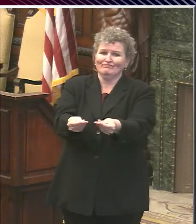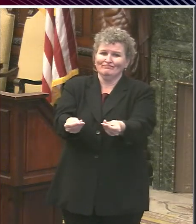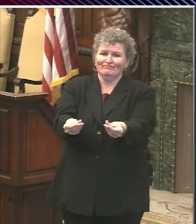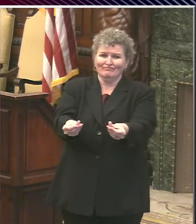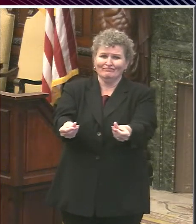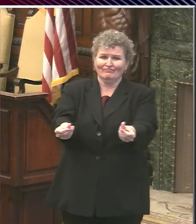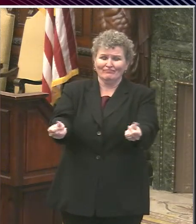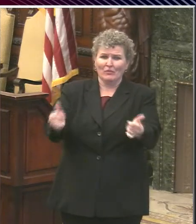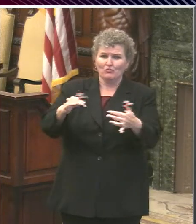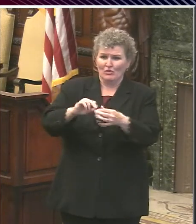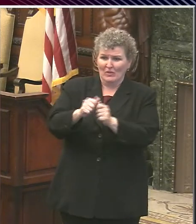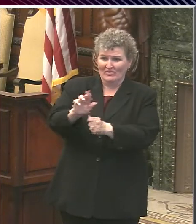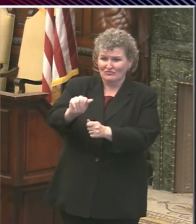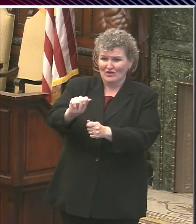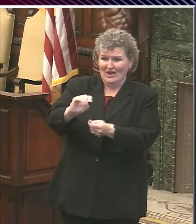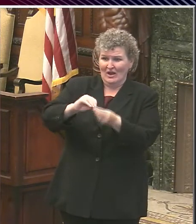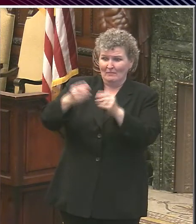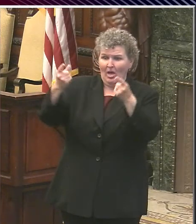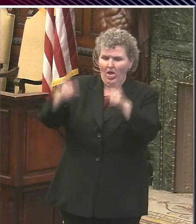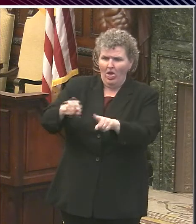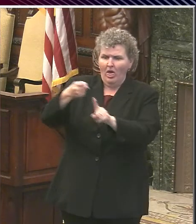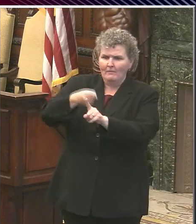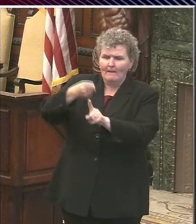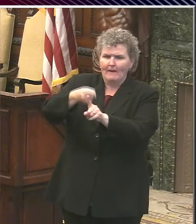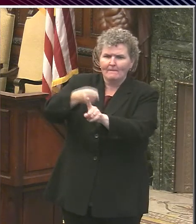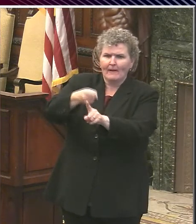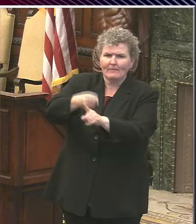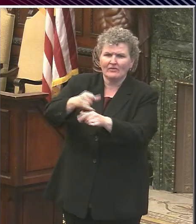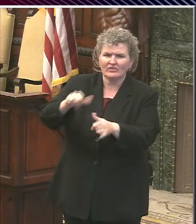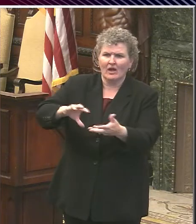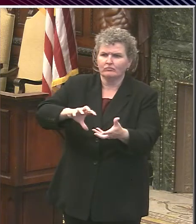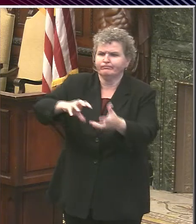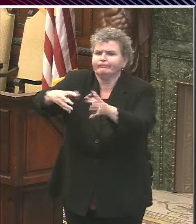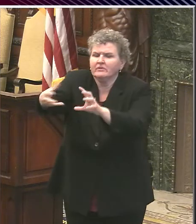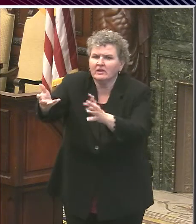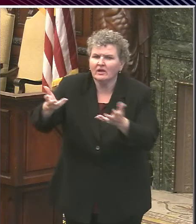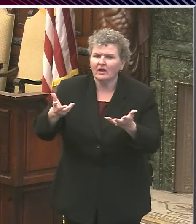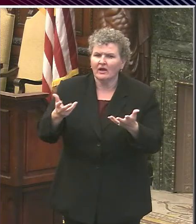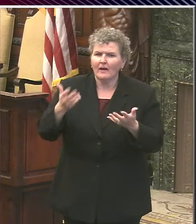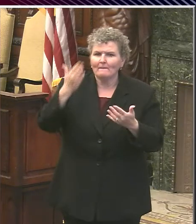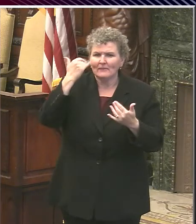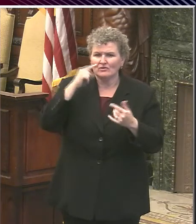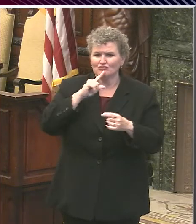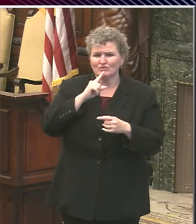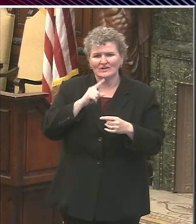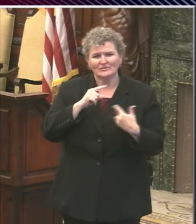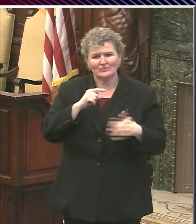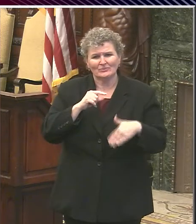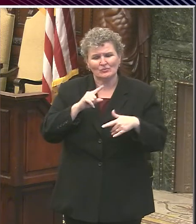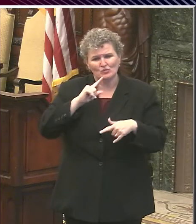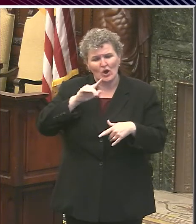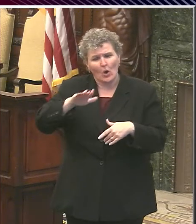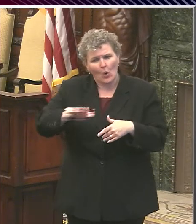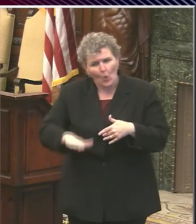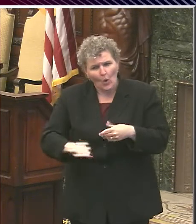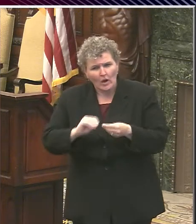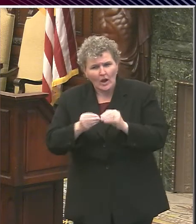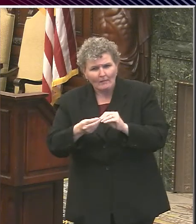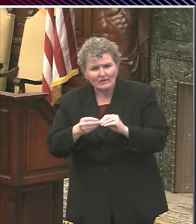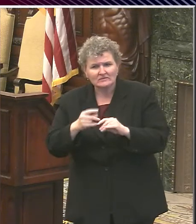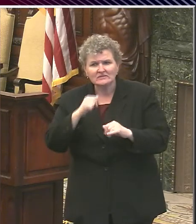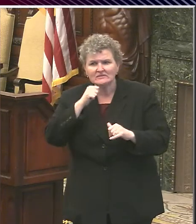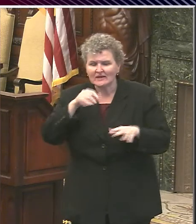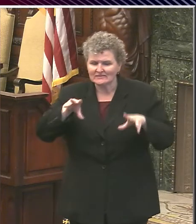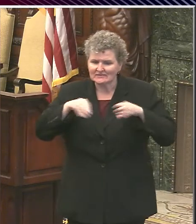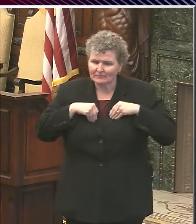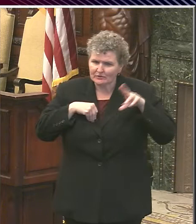in 1 month, it won't be solved in that same month. So the numbers may look skewed. I think we are in the low to mid 50s, which is unacceptable also, but it's